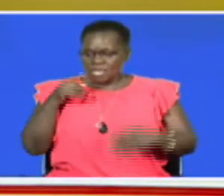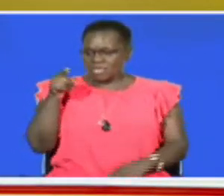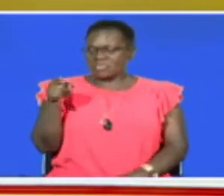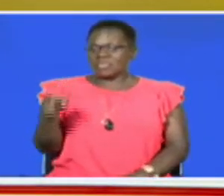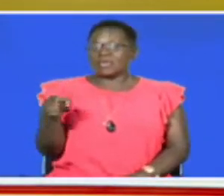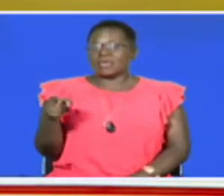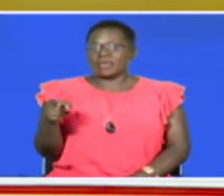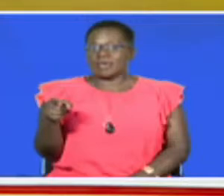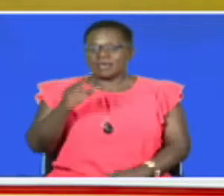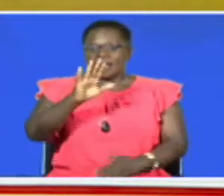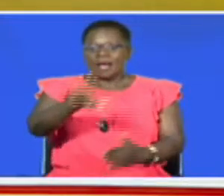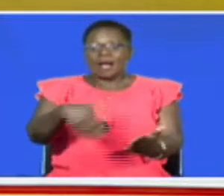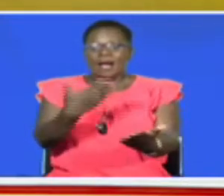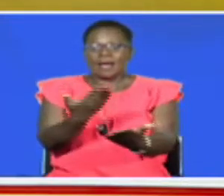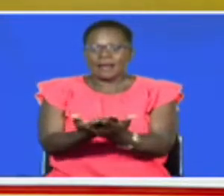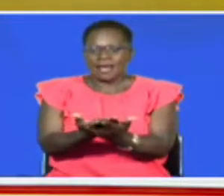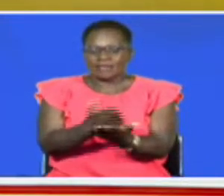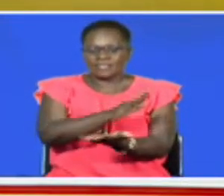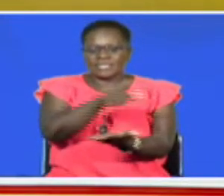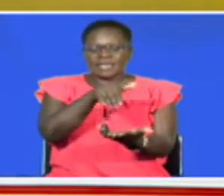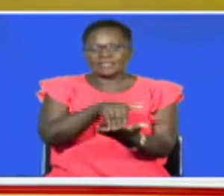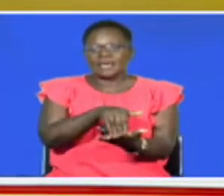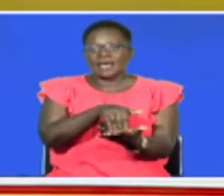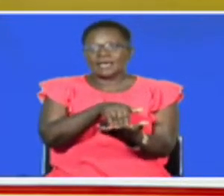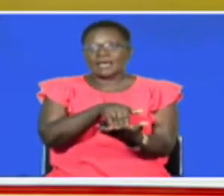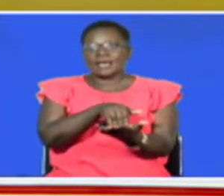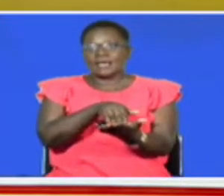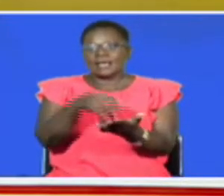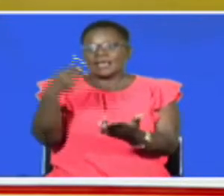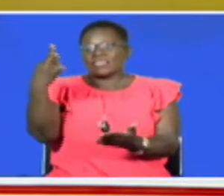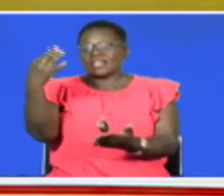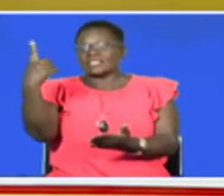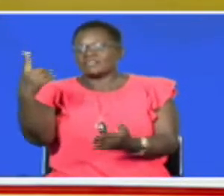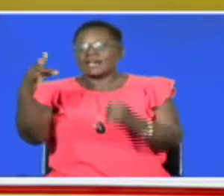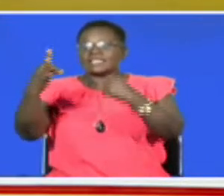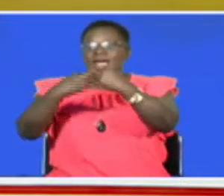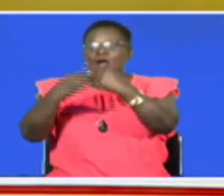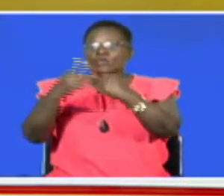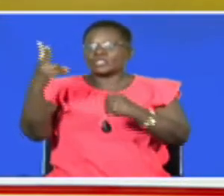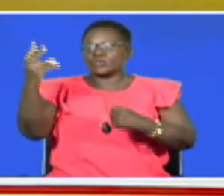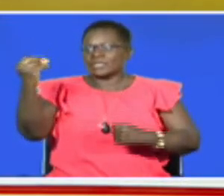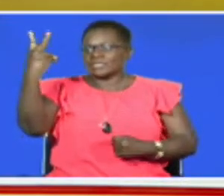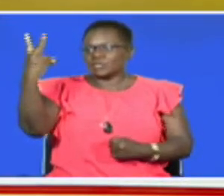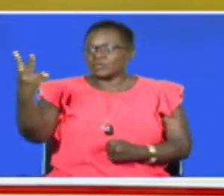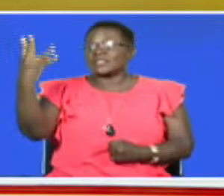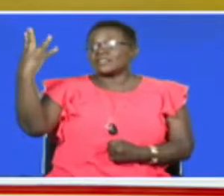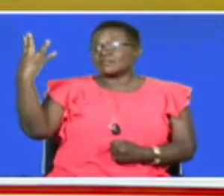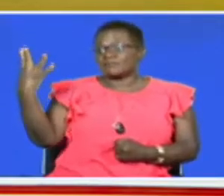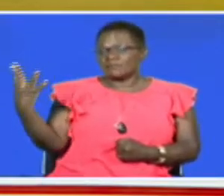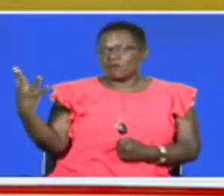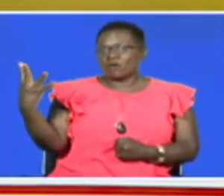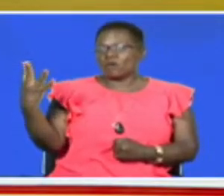huyo ulifikishwa katika kituo hicho mnamo Agosti 31 mwaka 2024